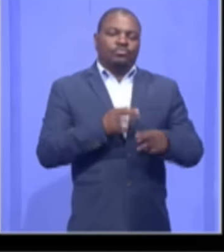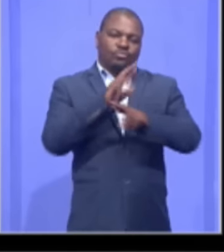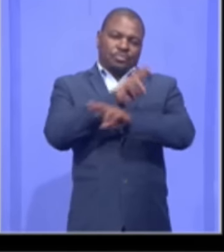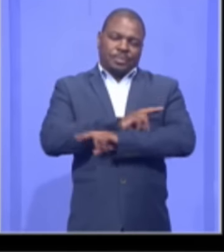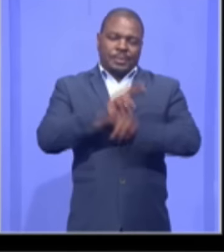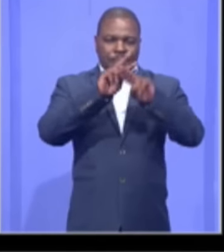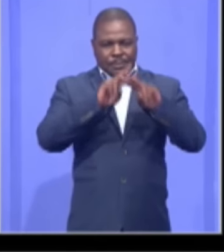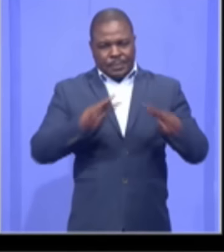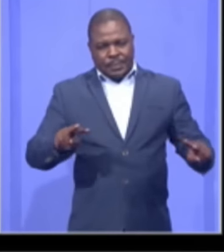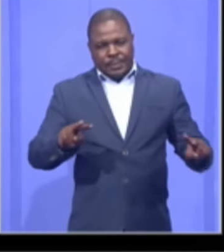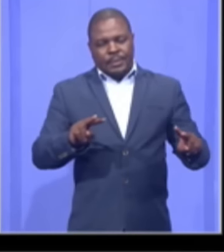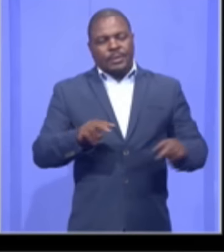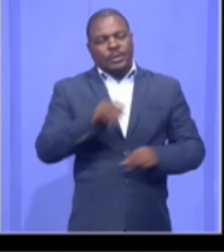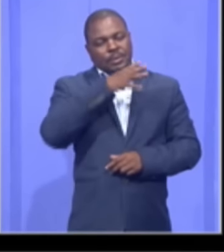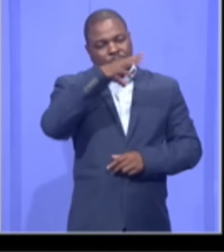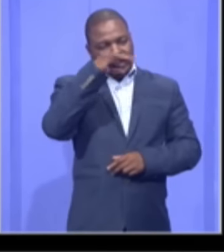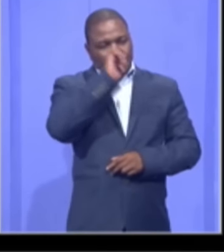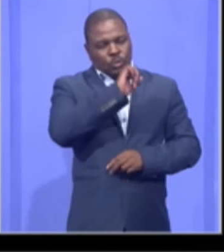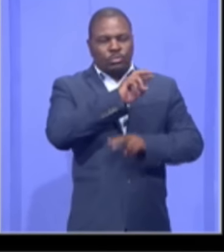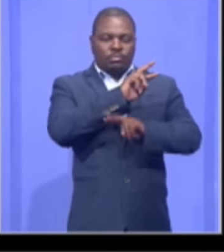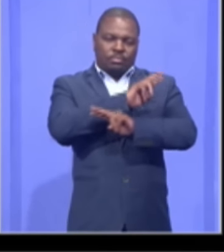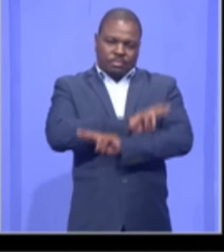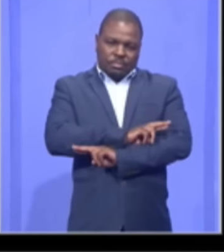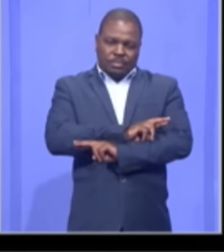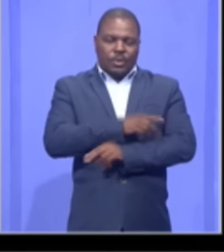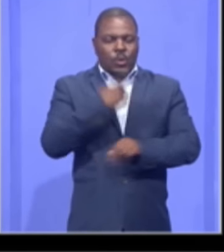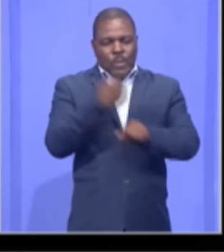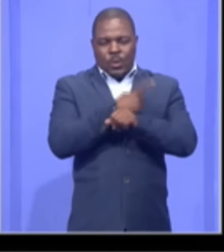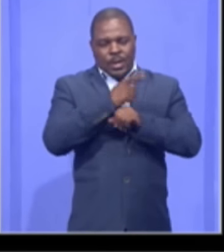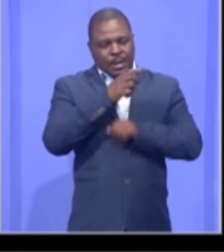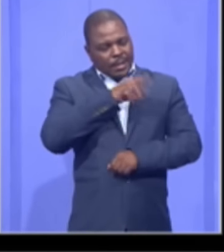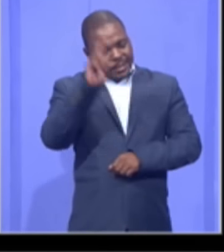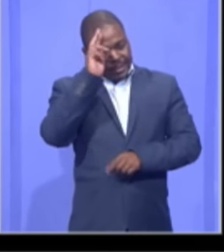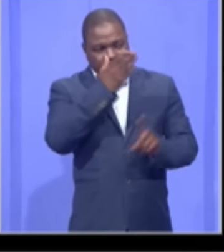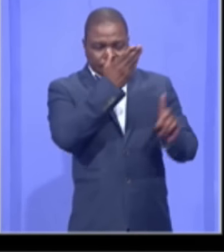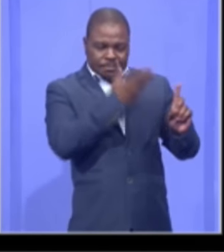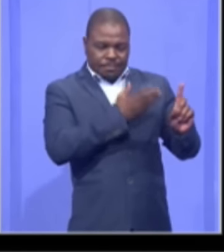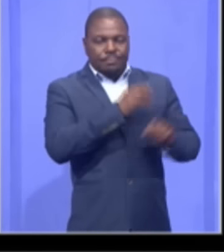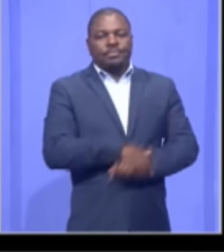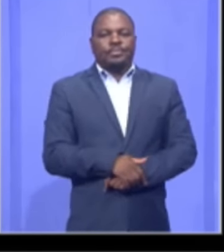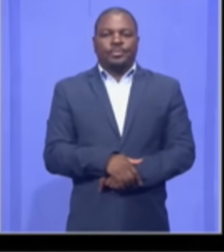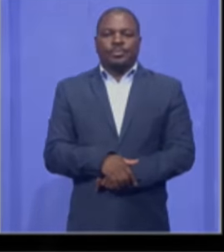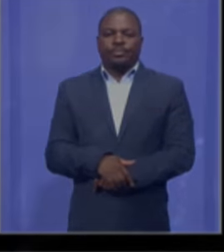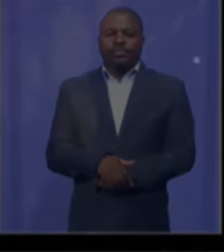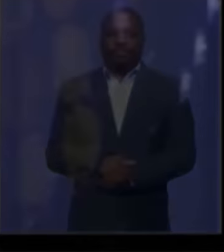o bone phomolo moya wa hao Shebeleza. Ke tlabula ke o hopola.